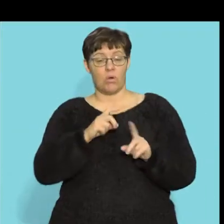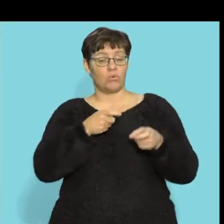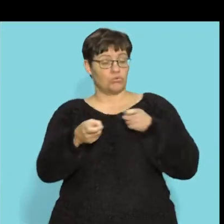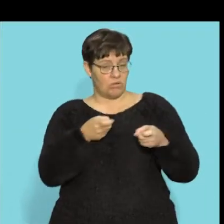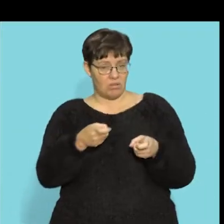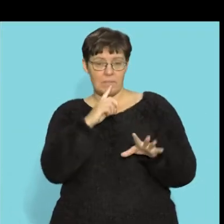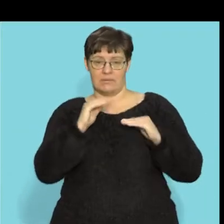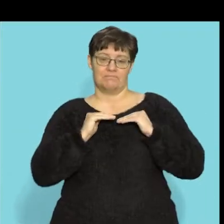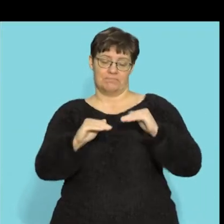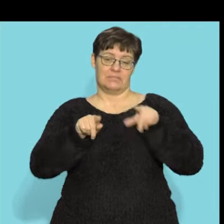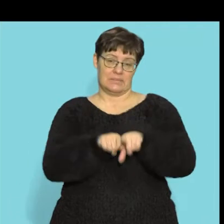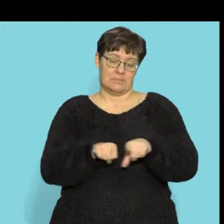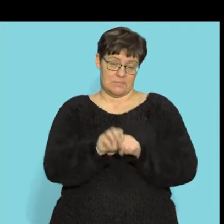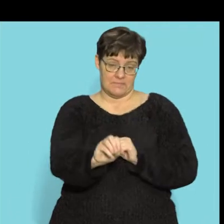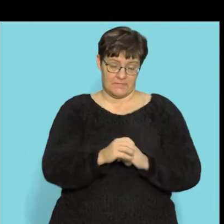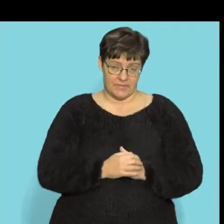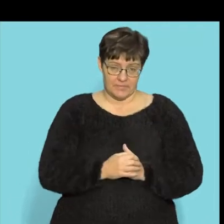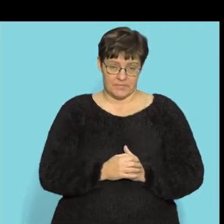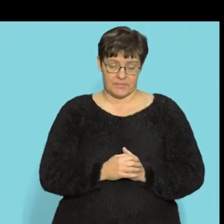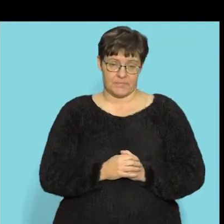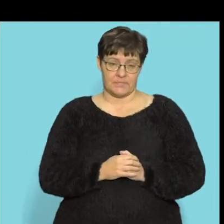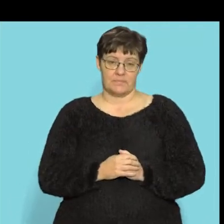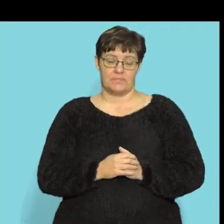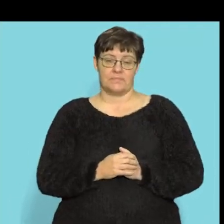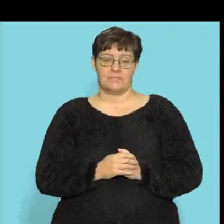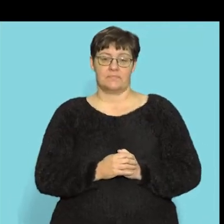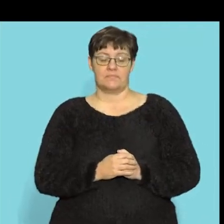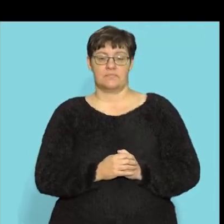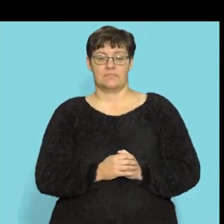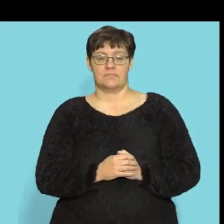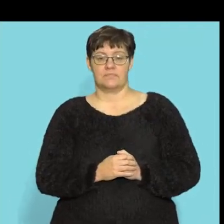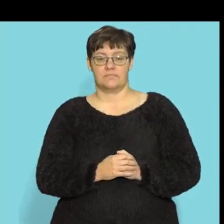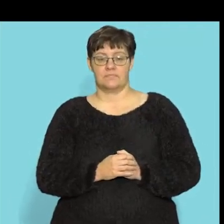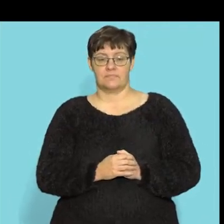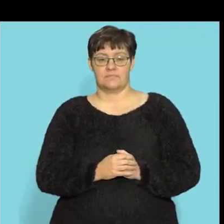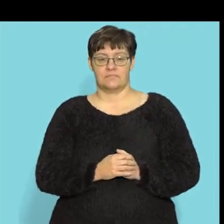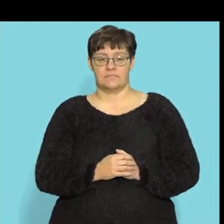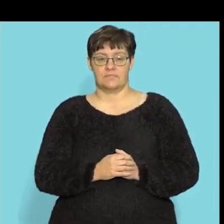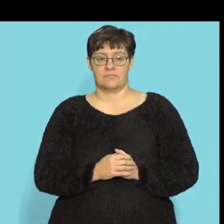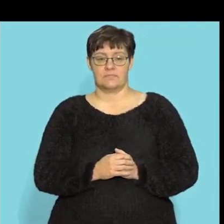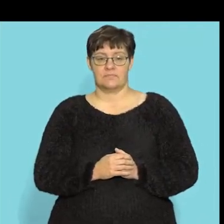variable is what will keep constant, right? It's what will keep constant.